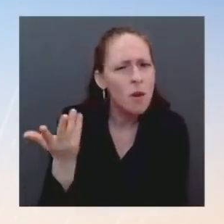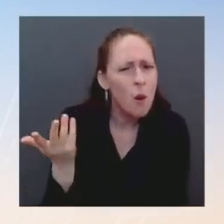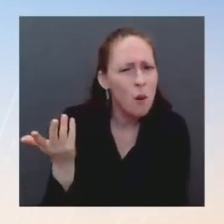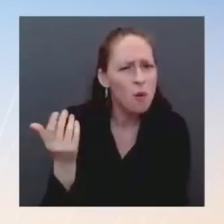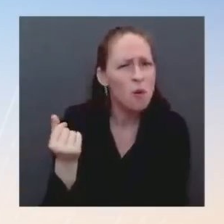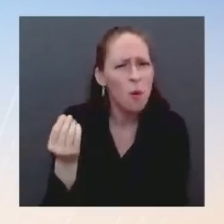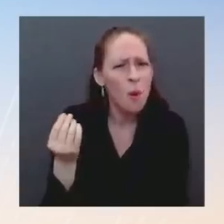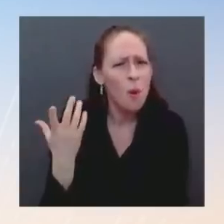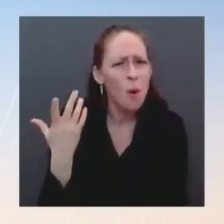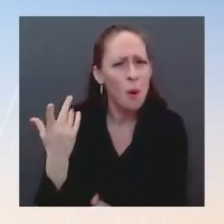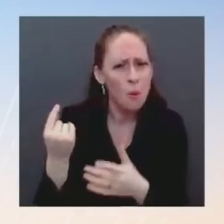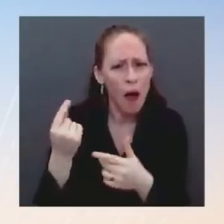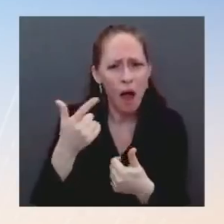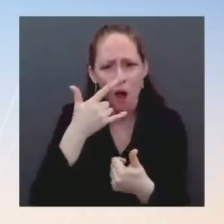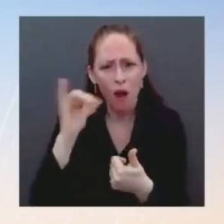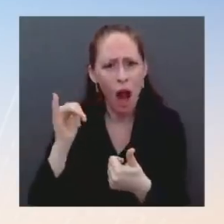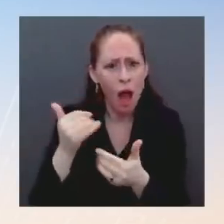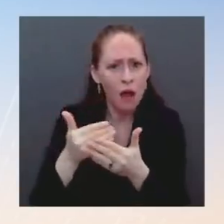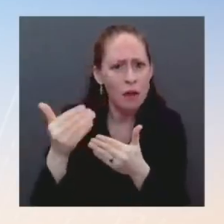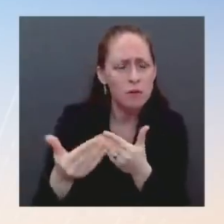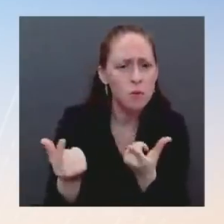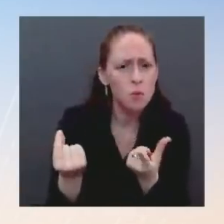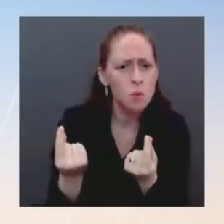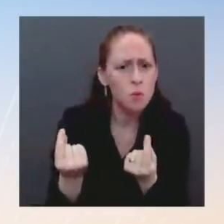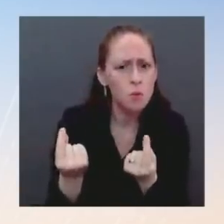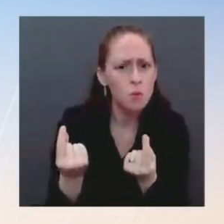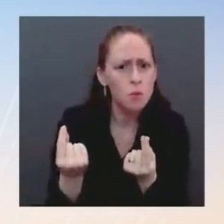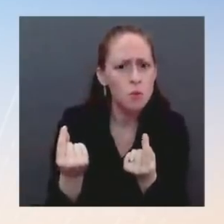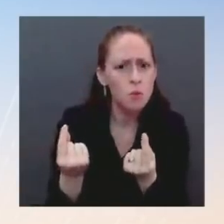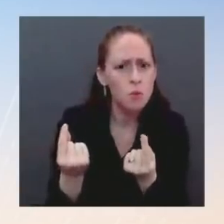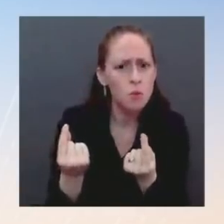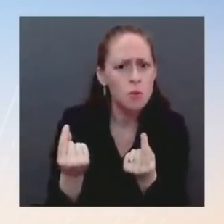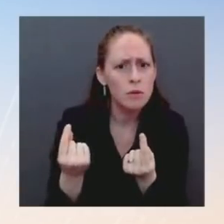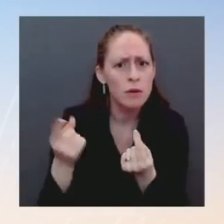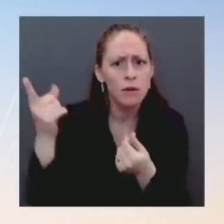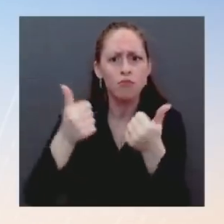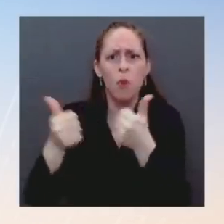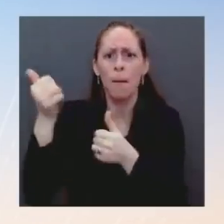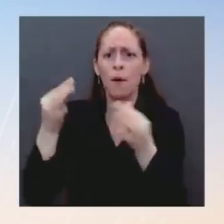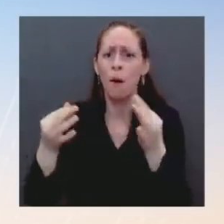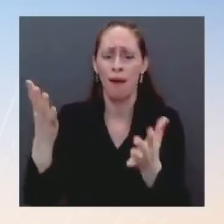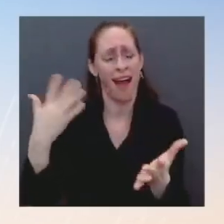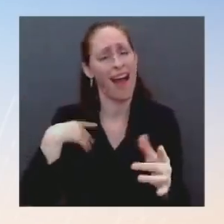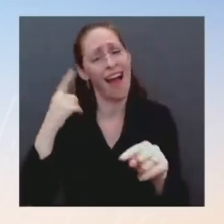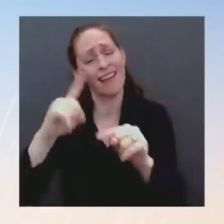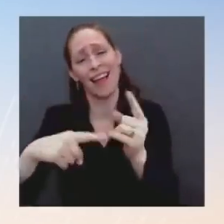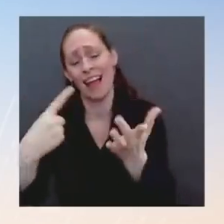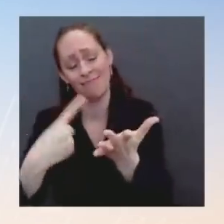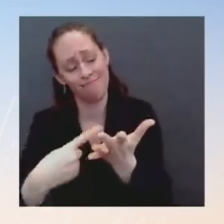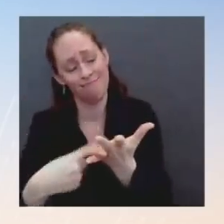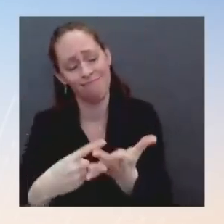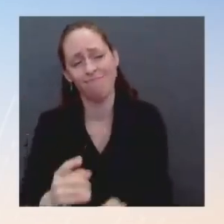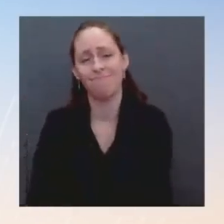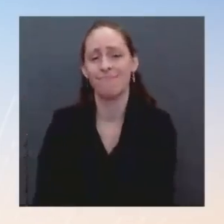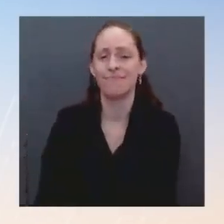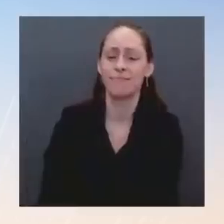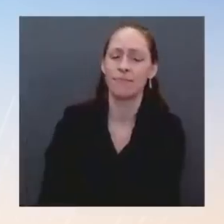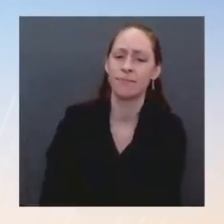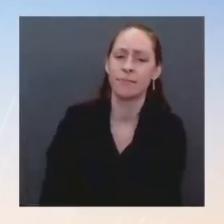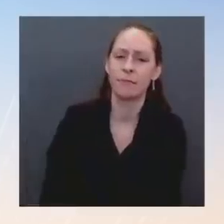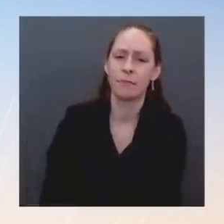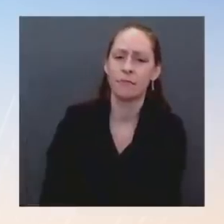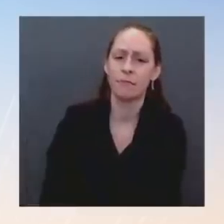Not about? Unrelated to this, you can't detail what, like, doesn't every White House like to get ahead of this in case of a sudden passing? In the case of Ruth Bader Ginsburg, none of that you can share?